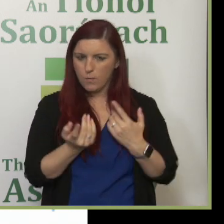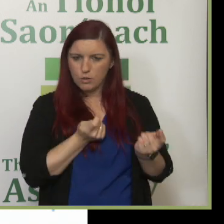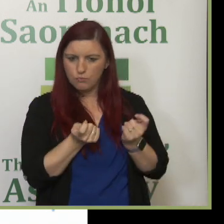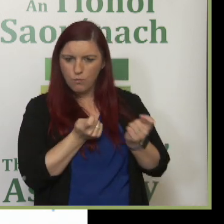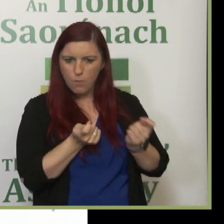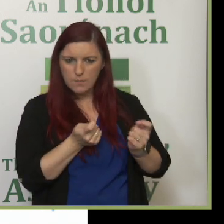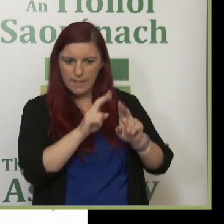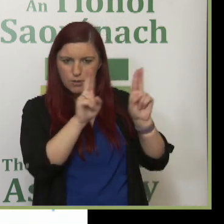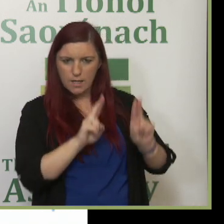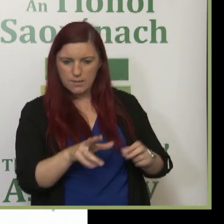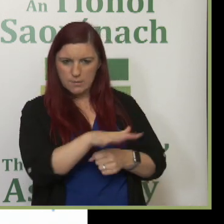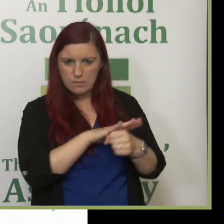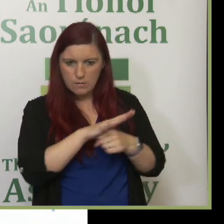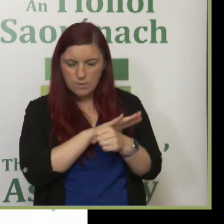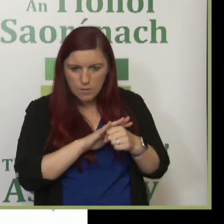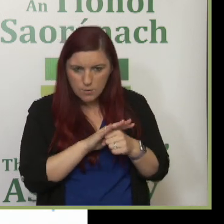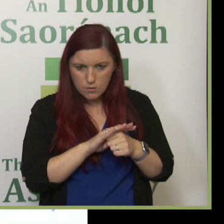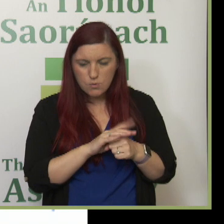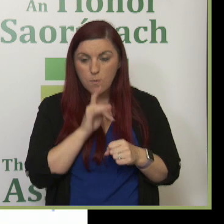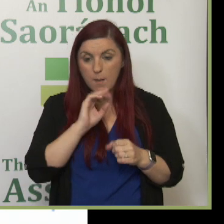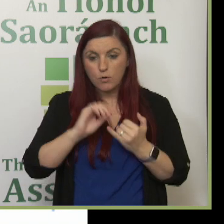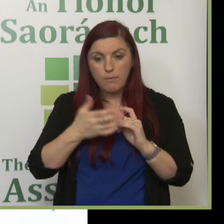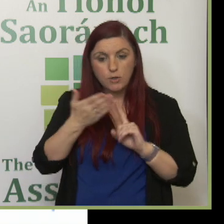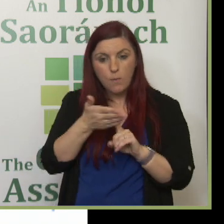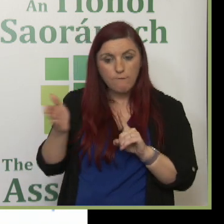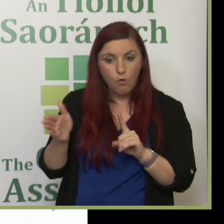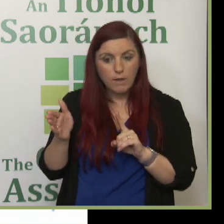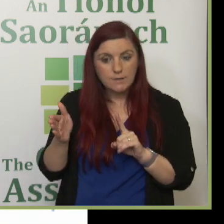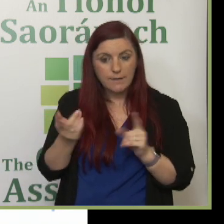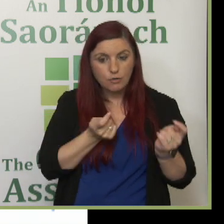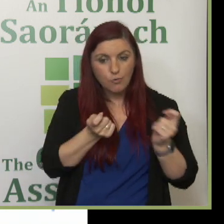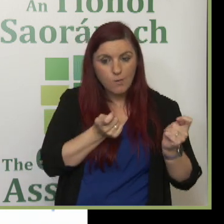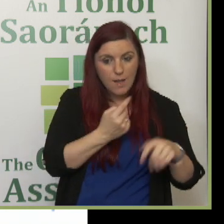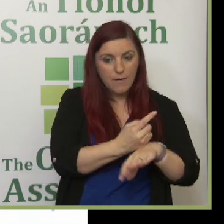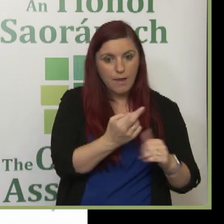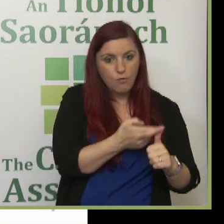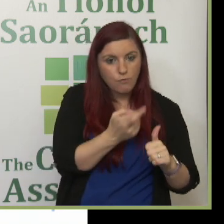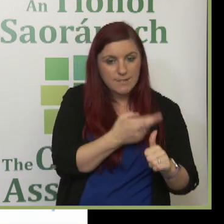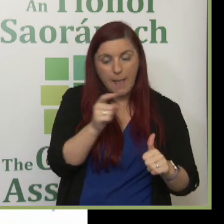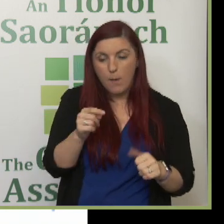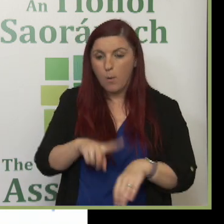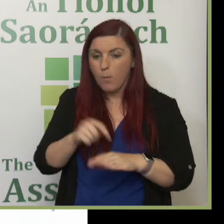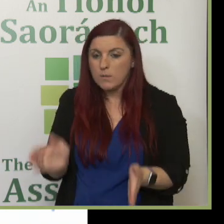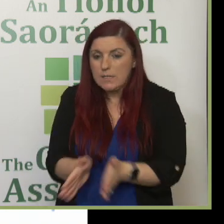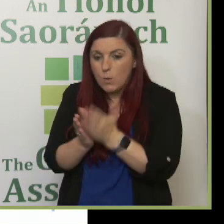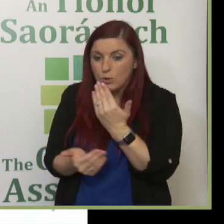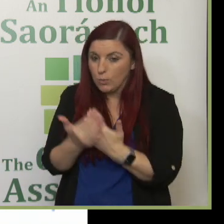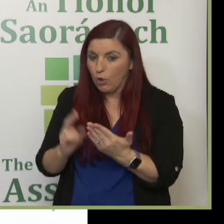and marketed to avoid those sorts of controls, often sold to young users as being safe and legal products and changed over